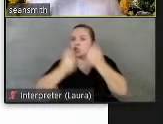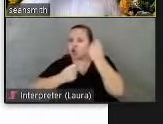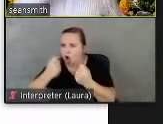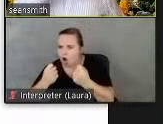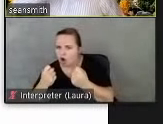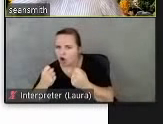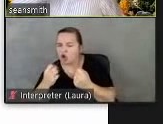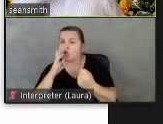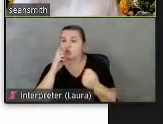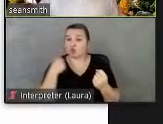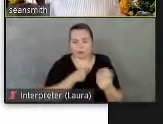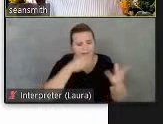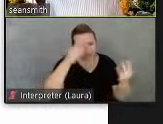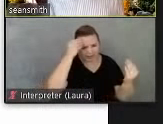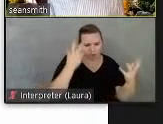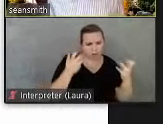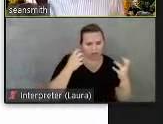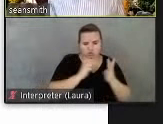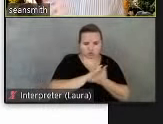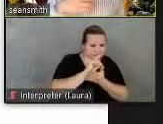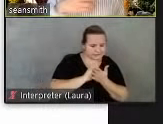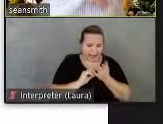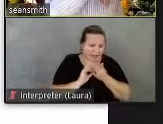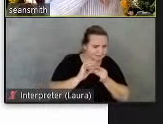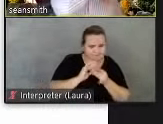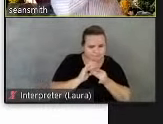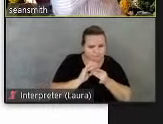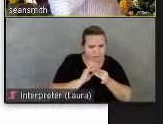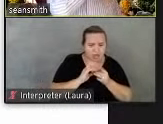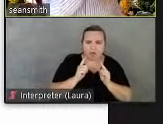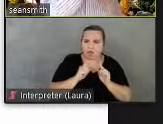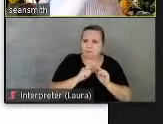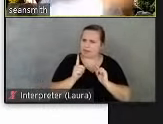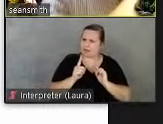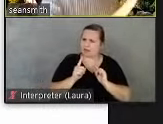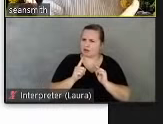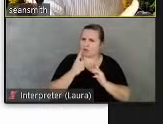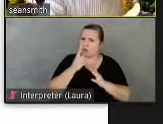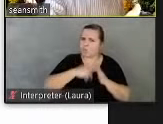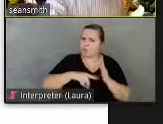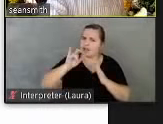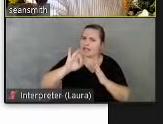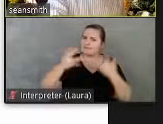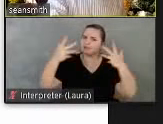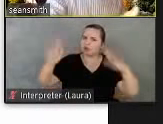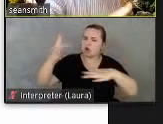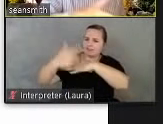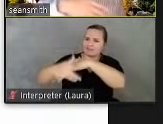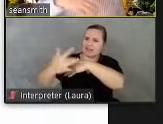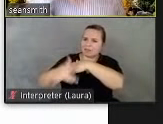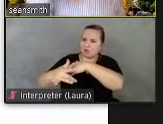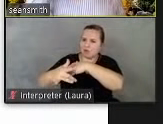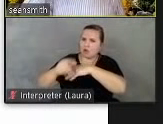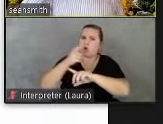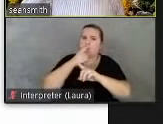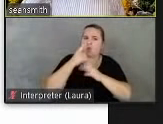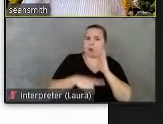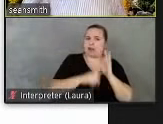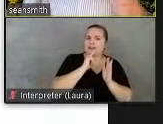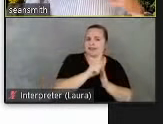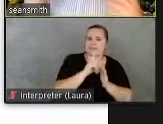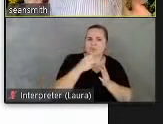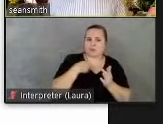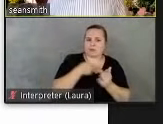we're going to design things from a backward design approach, or we design things from this related service perspective, or we design things